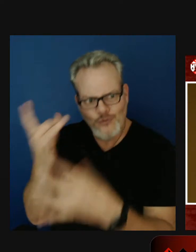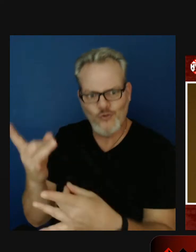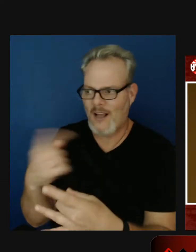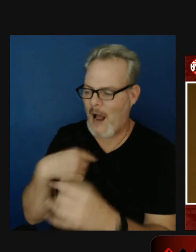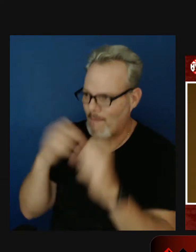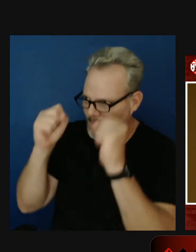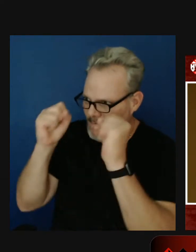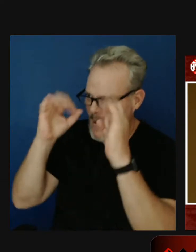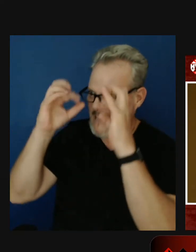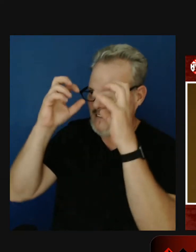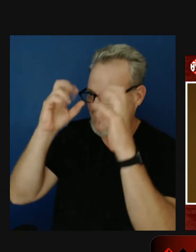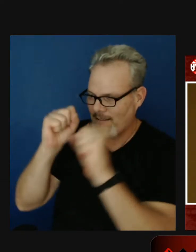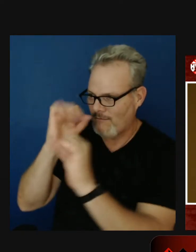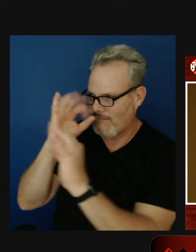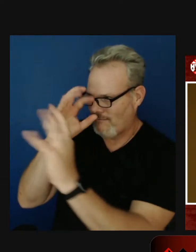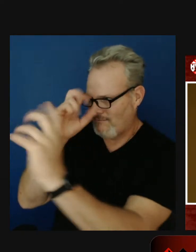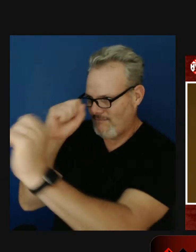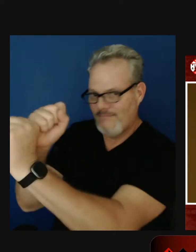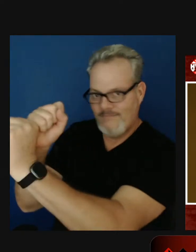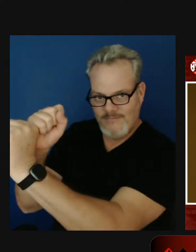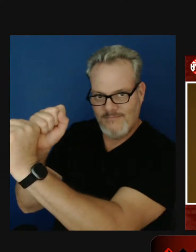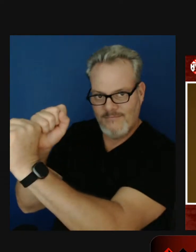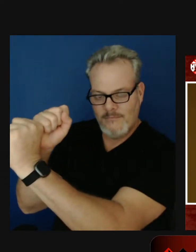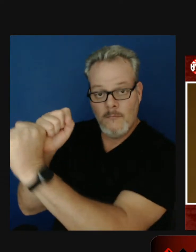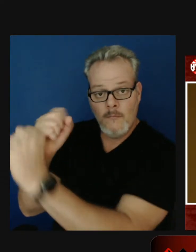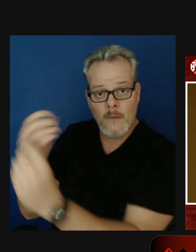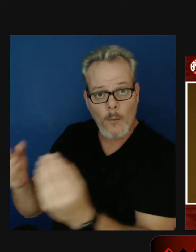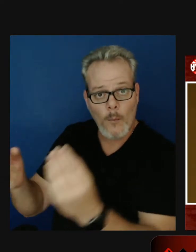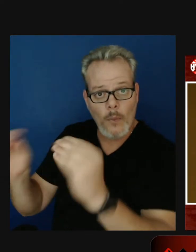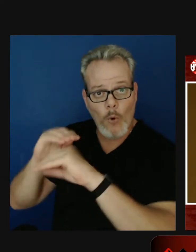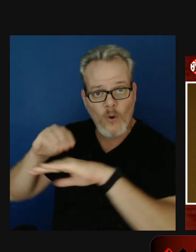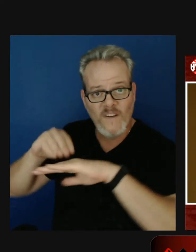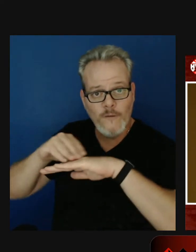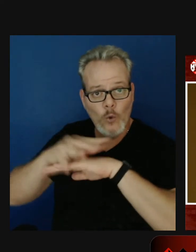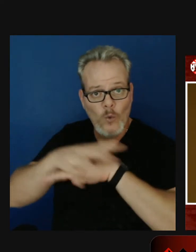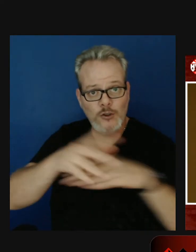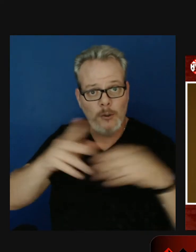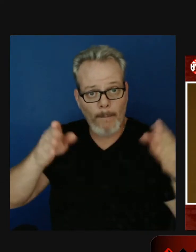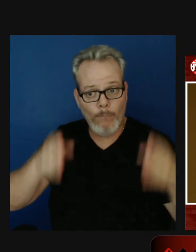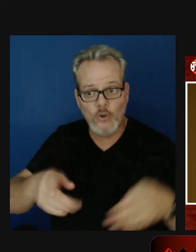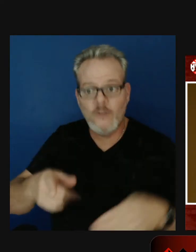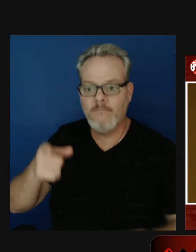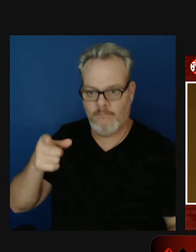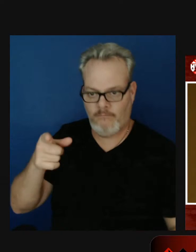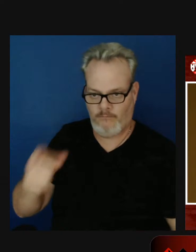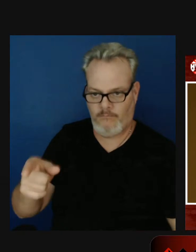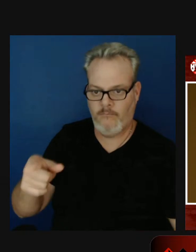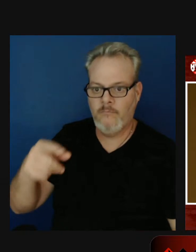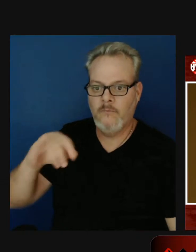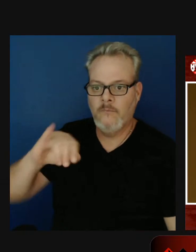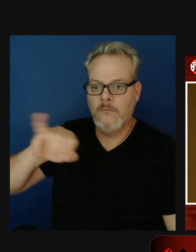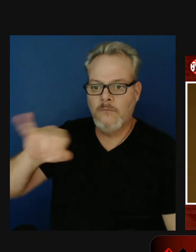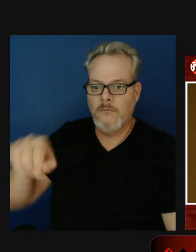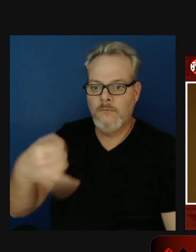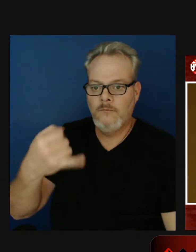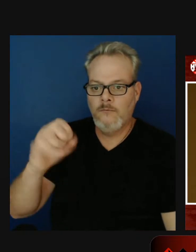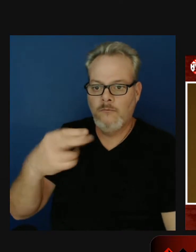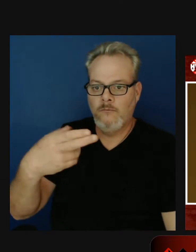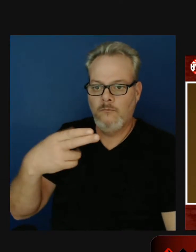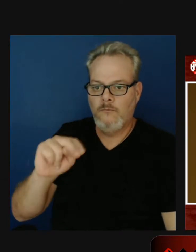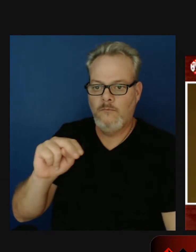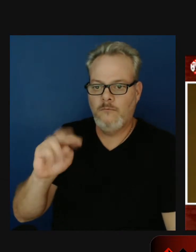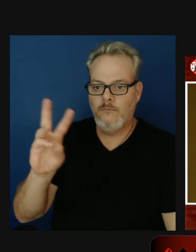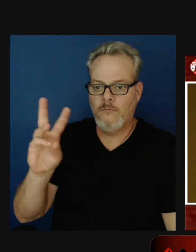fascinating. But the more influential man was John Wesley Powell. So he took over after Clarence King was in charge